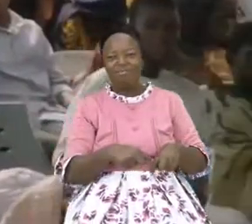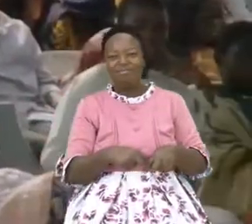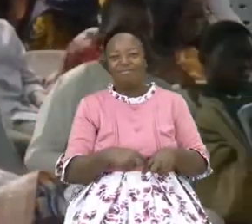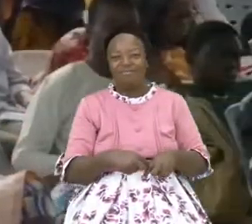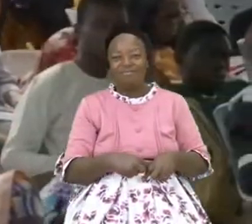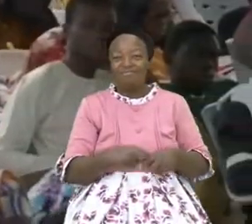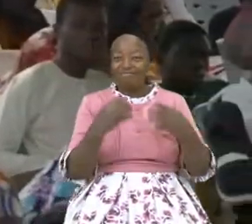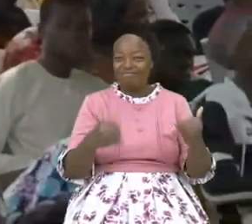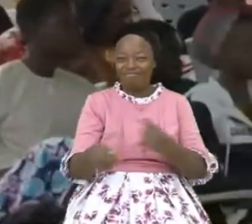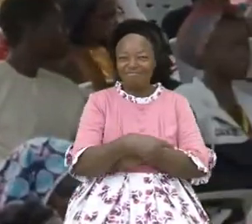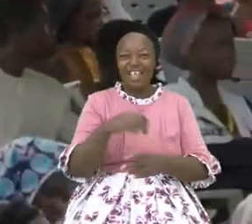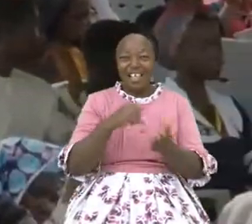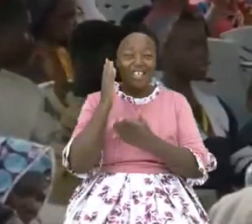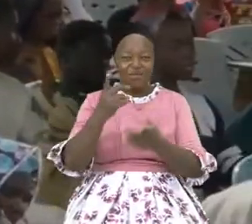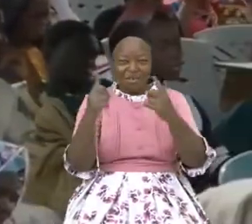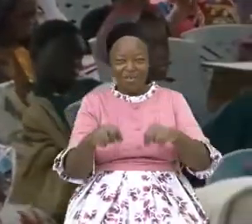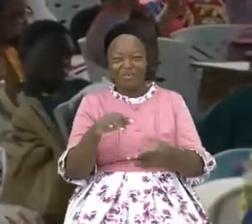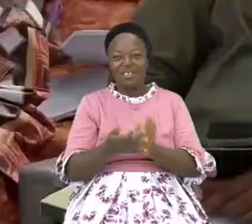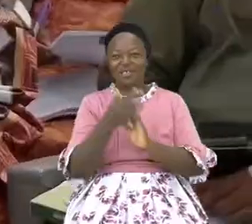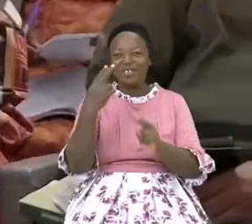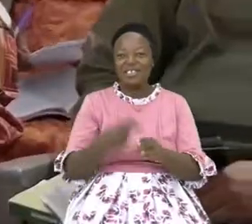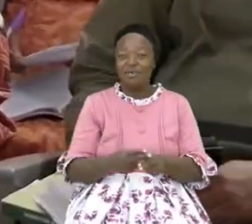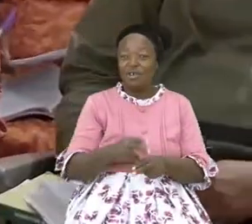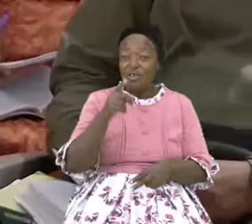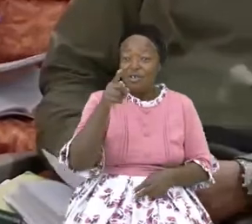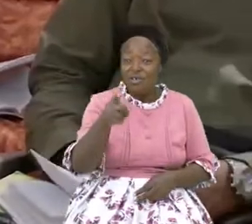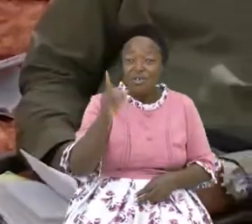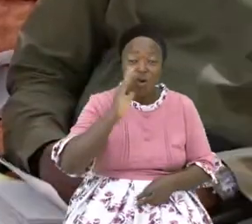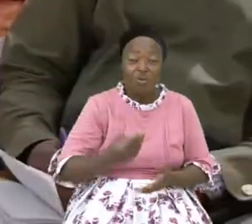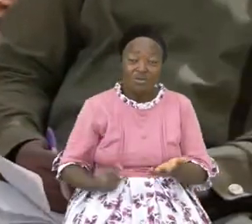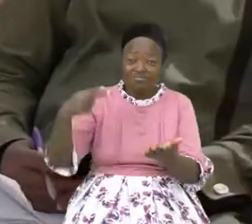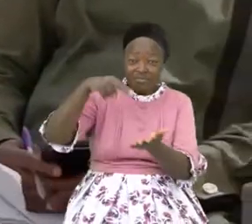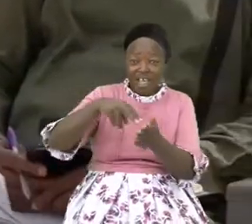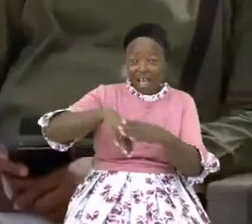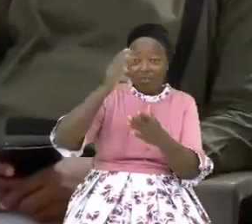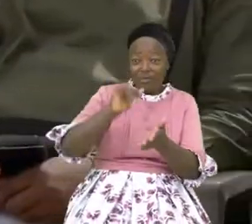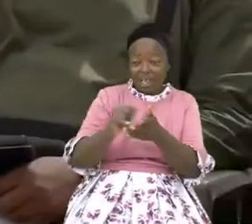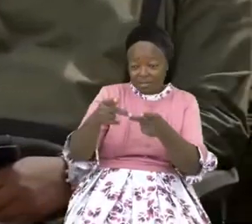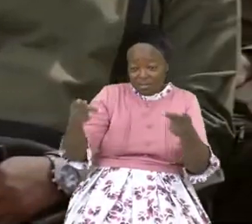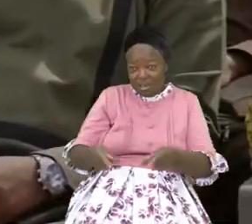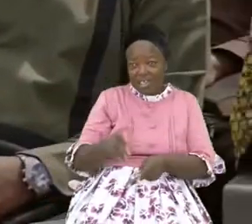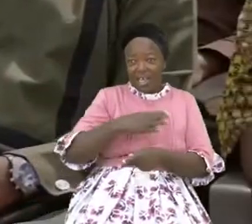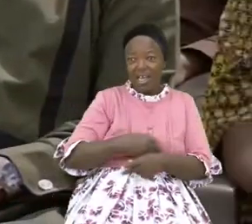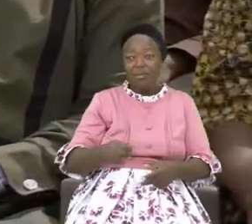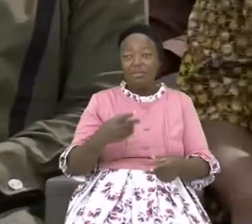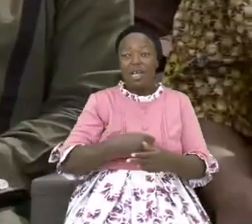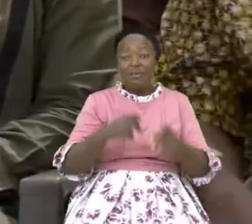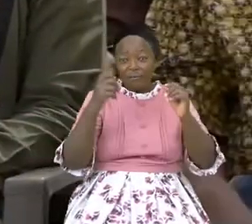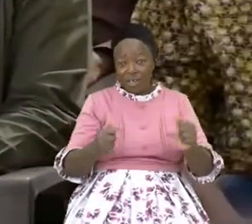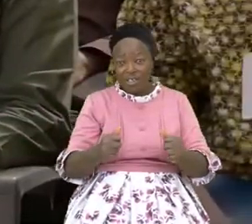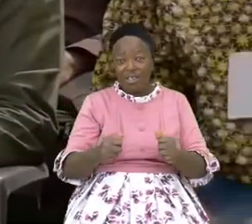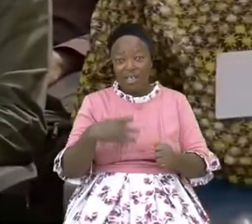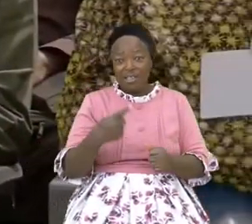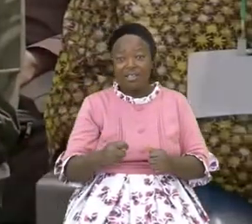Today, it will come. You will rise up out of that place, and all of a sudden, there